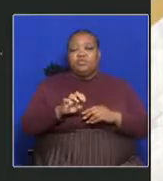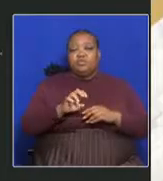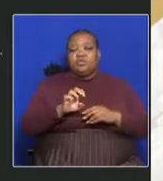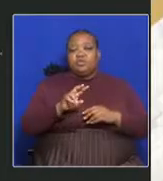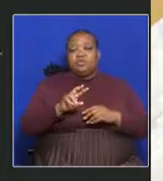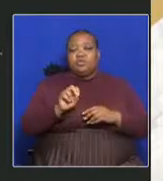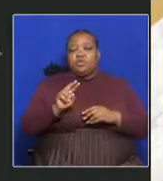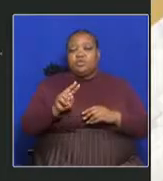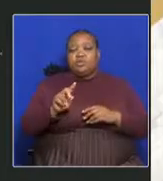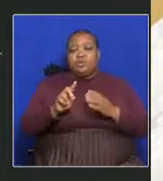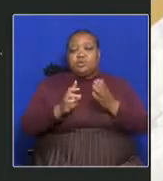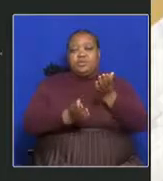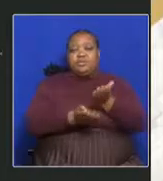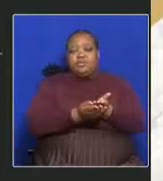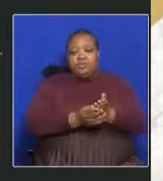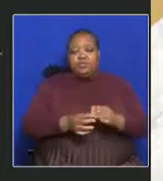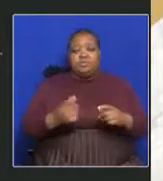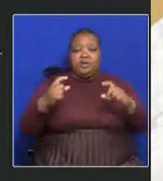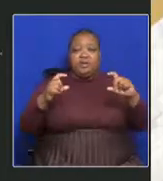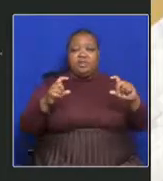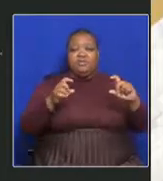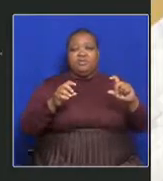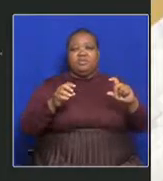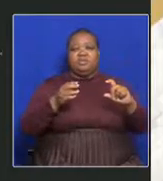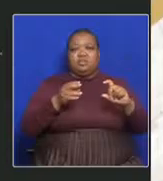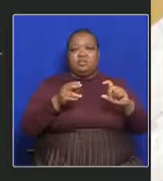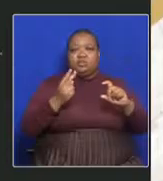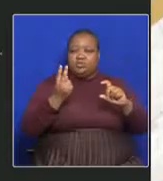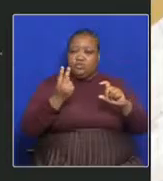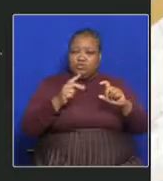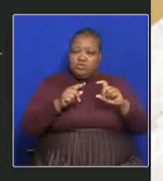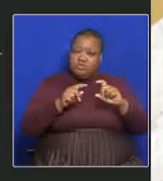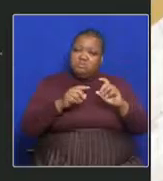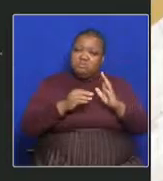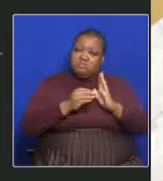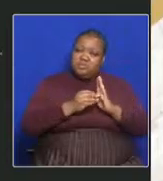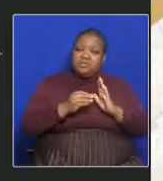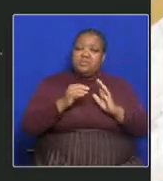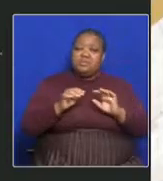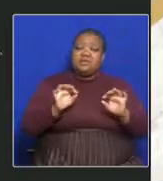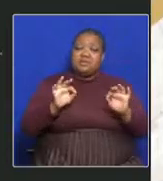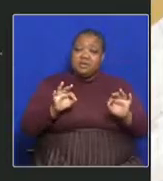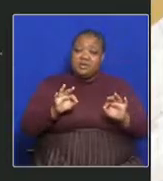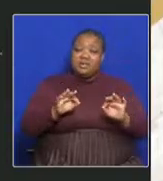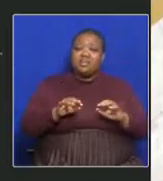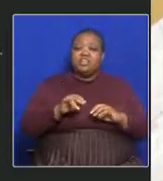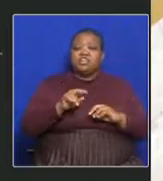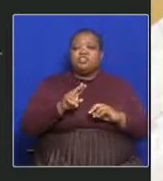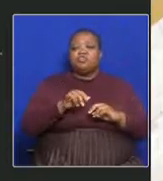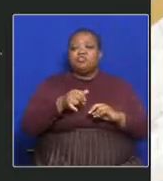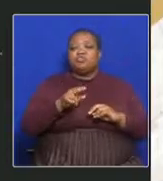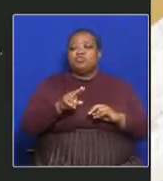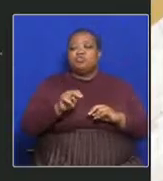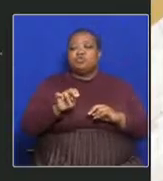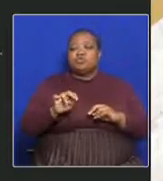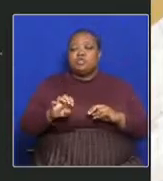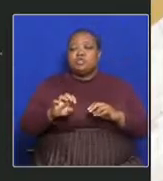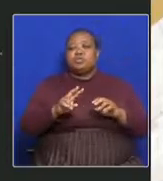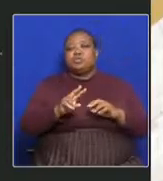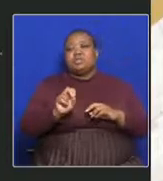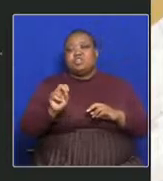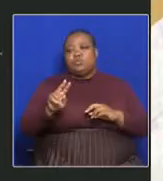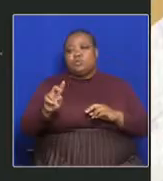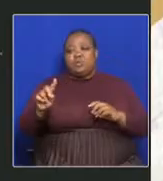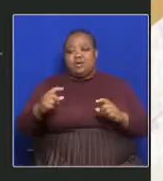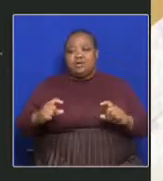in paragraph 2, there is a recognition that the actual seizure was in June 2021. In paragraph 3, he deals with